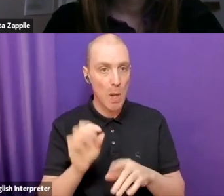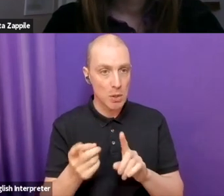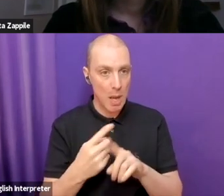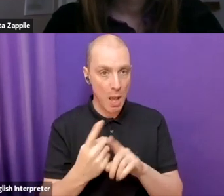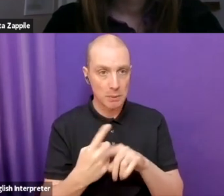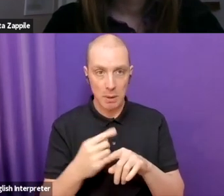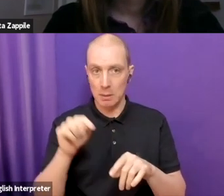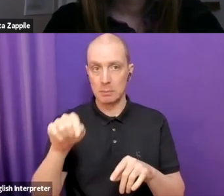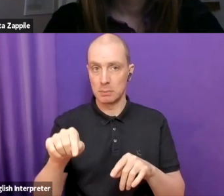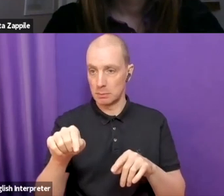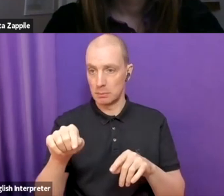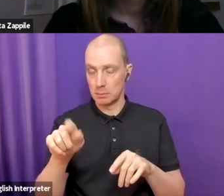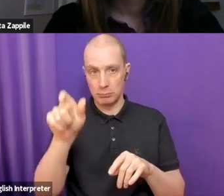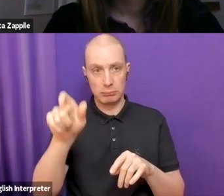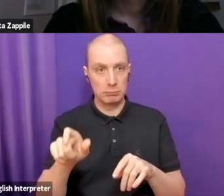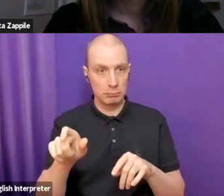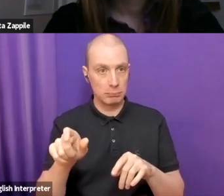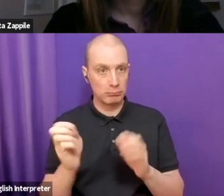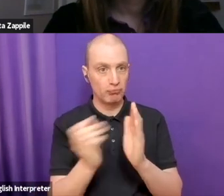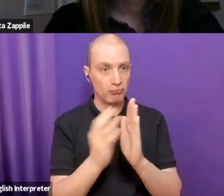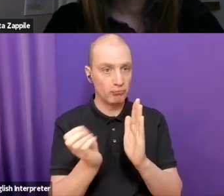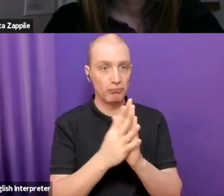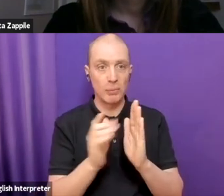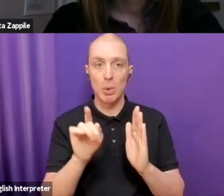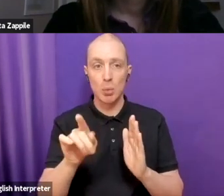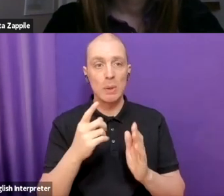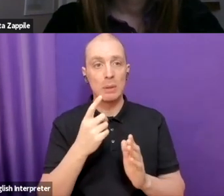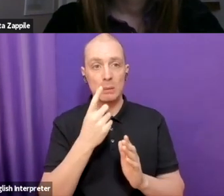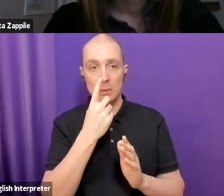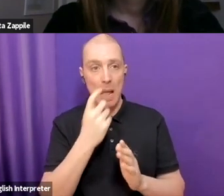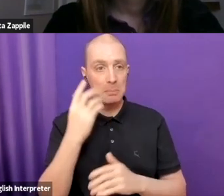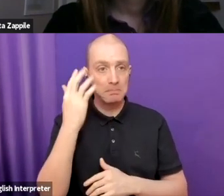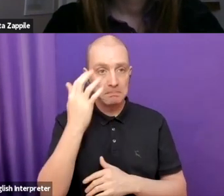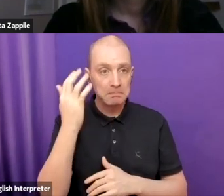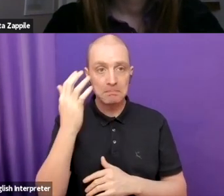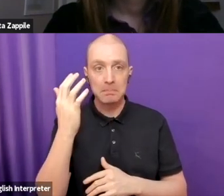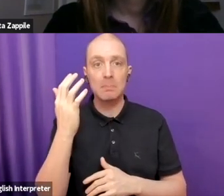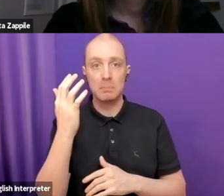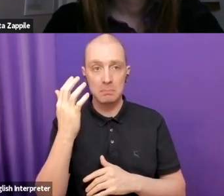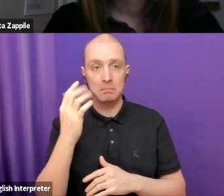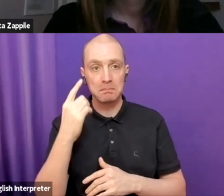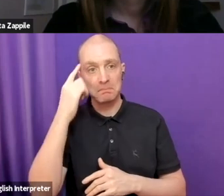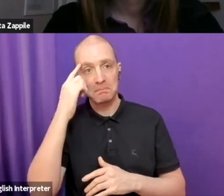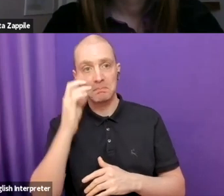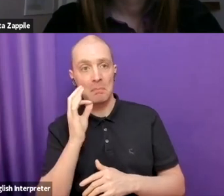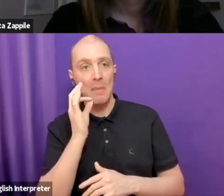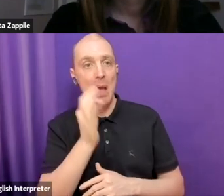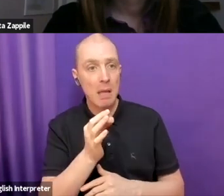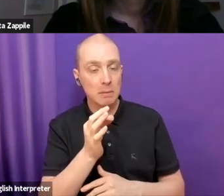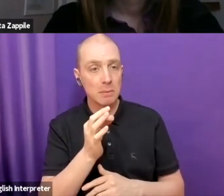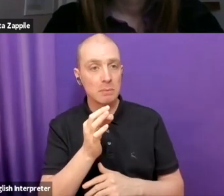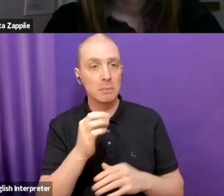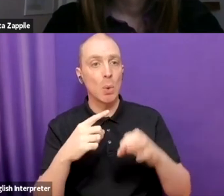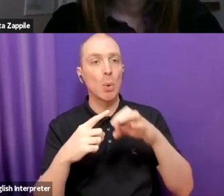minute to reflect on any particular question that you have, and if you have it, pop it in the Q&A box, and we can ask Diego and